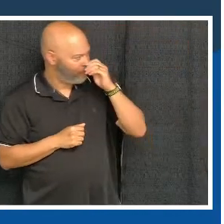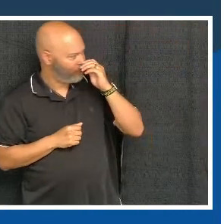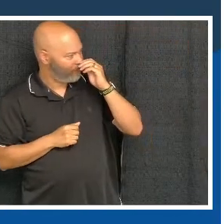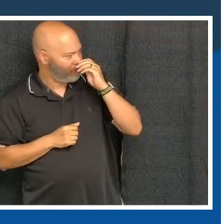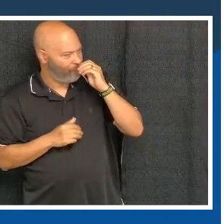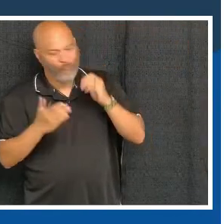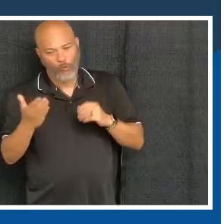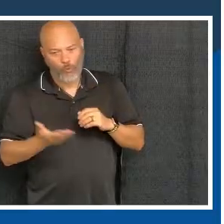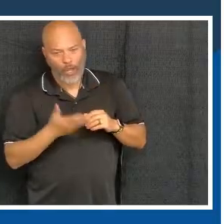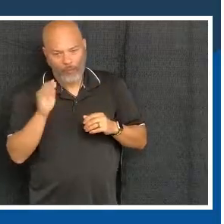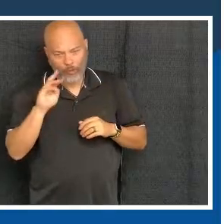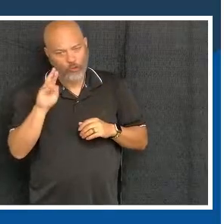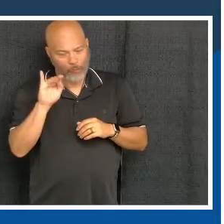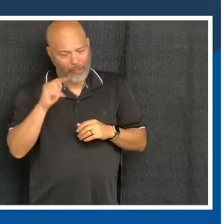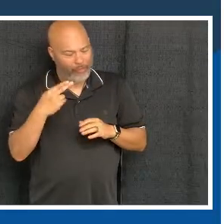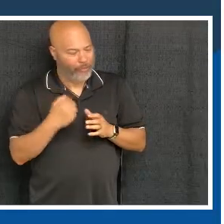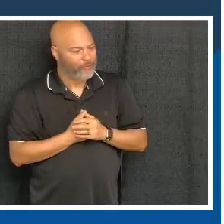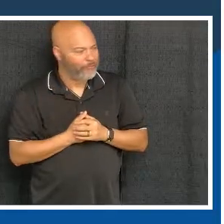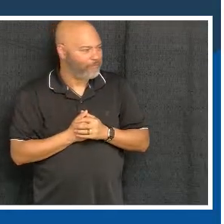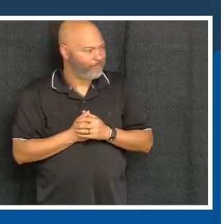Welcome aboard.